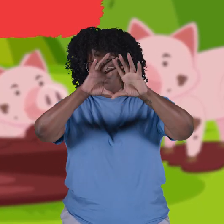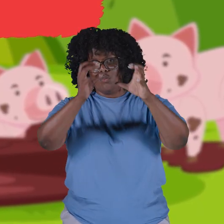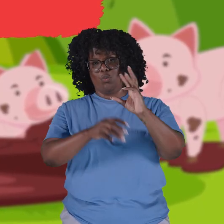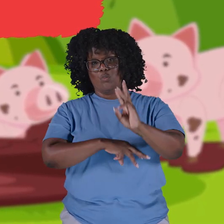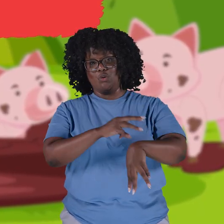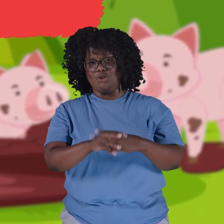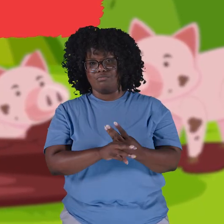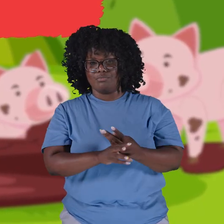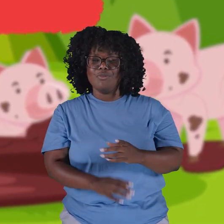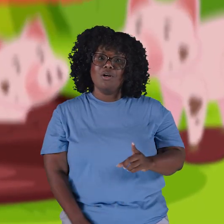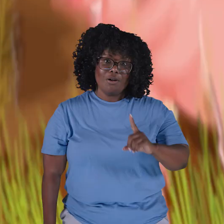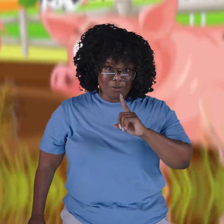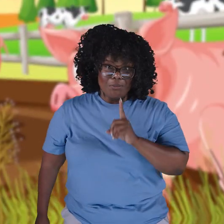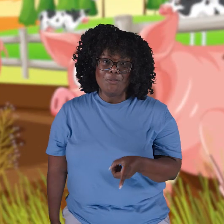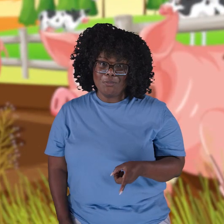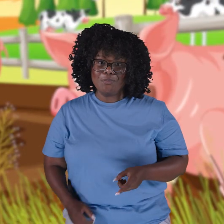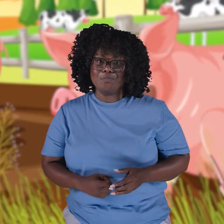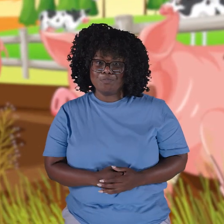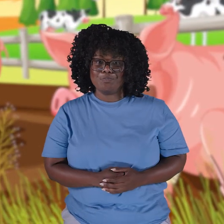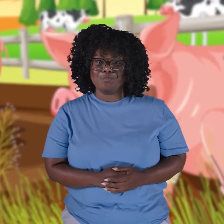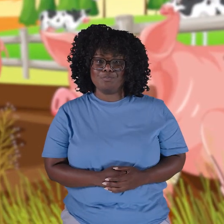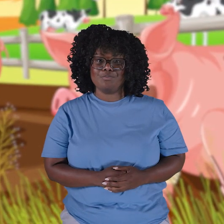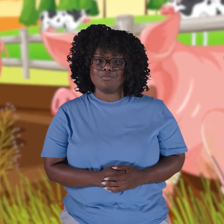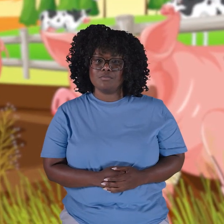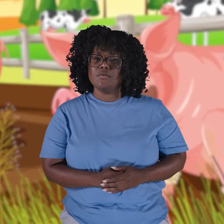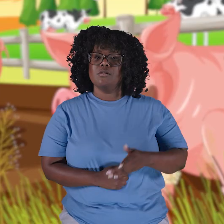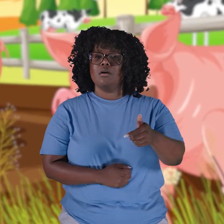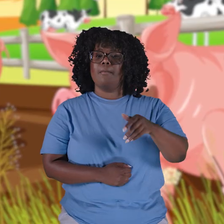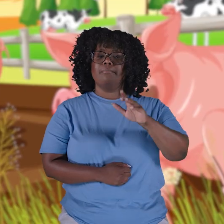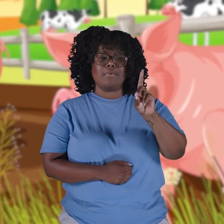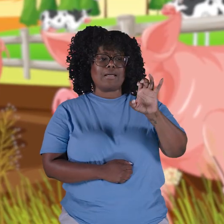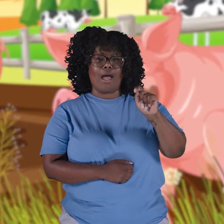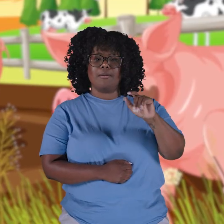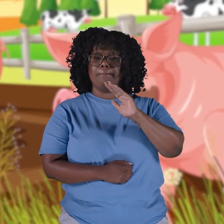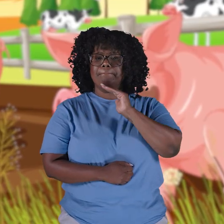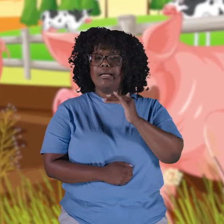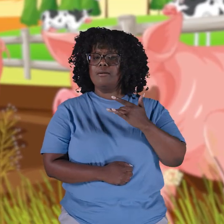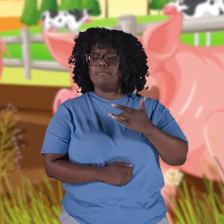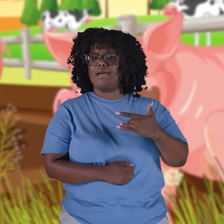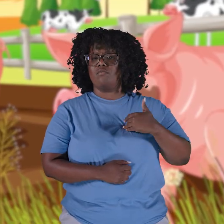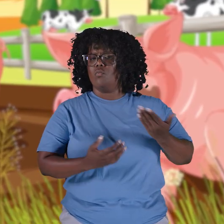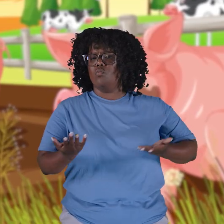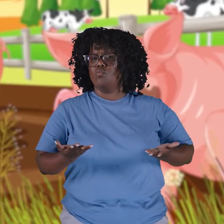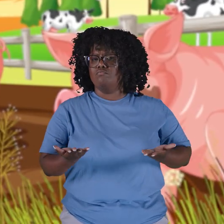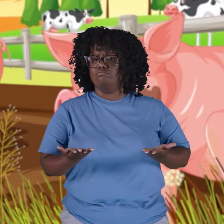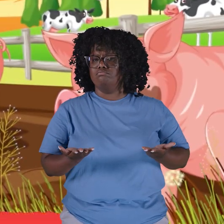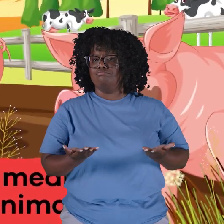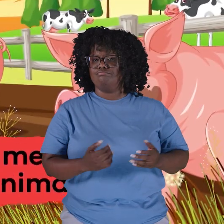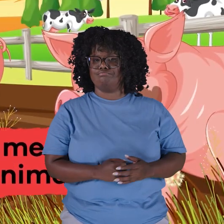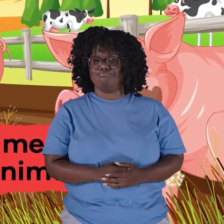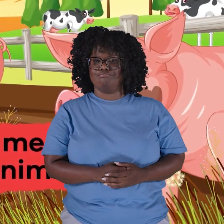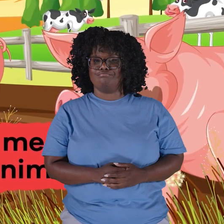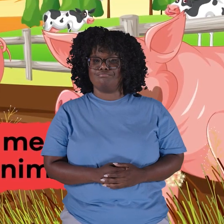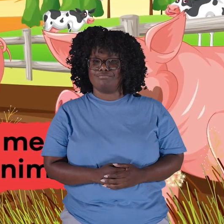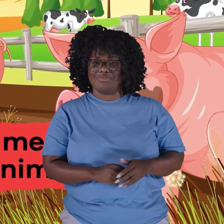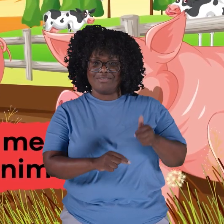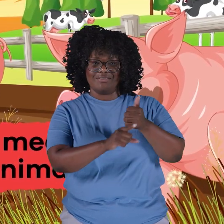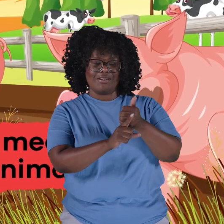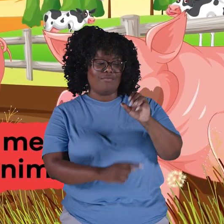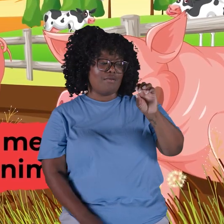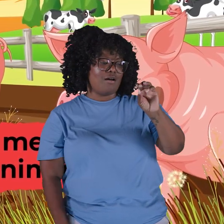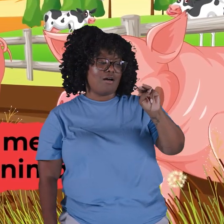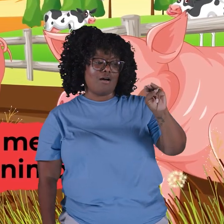True. 3. What type of diet do pigs have? Pigs are